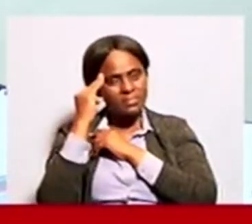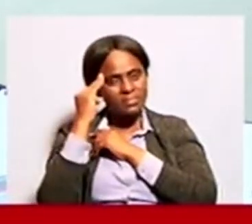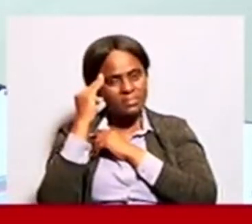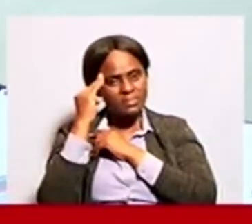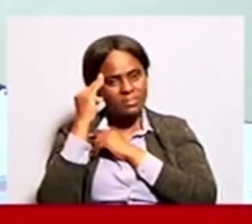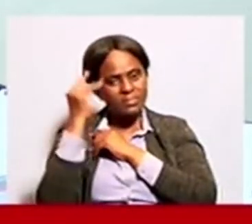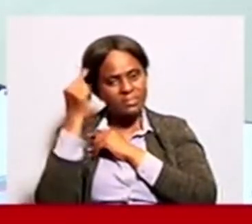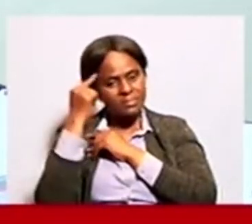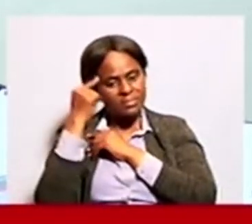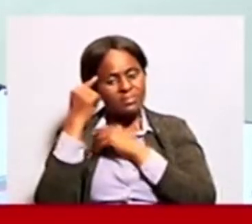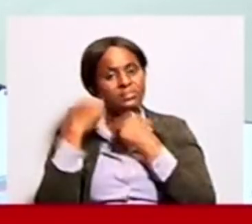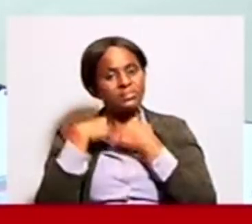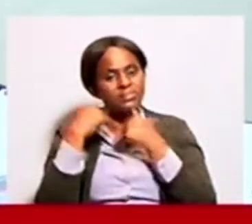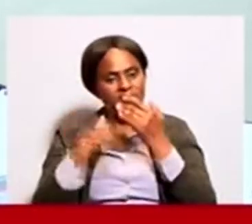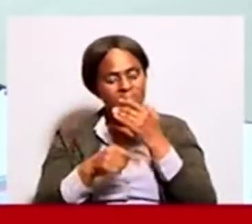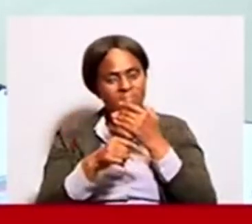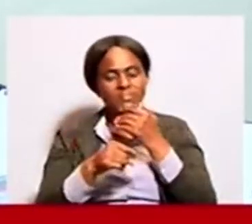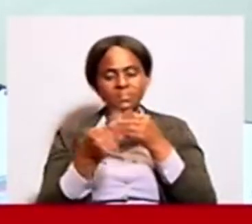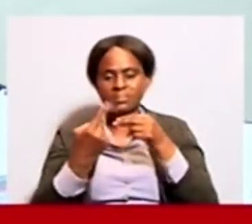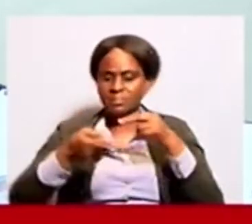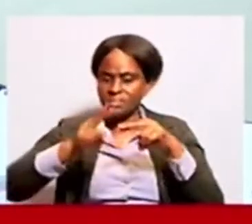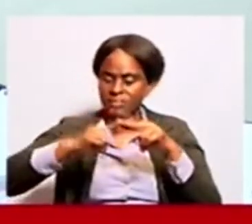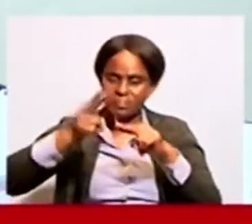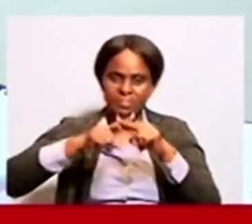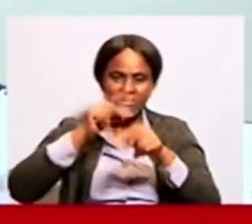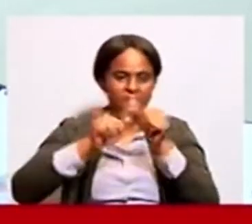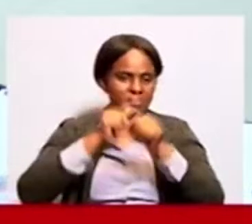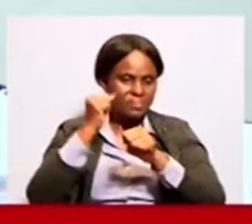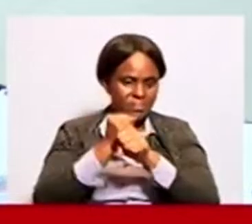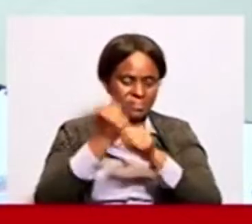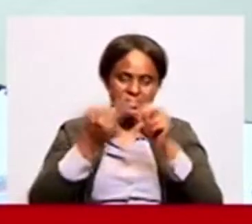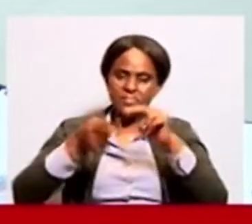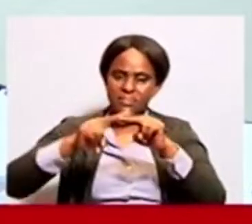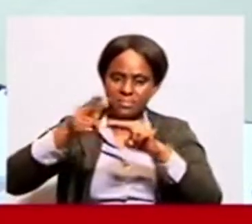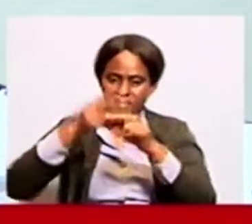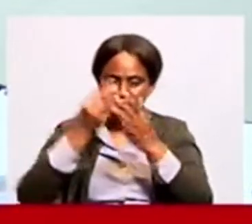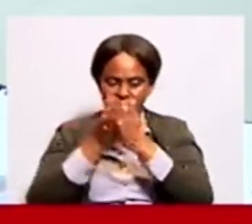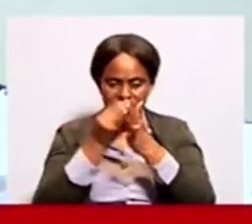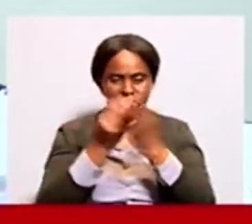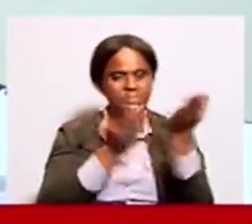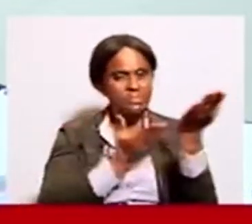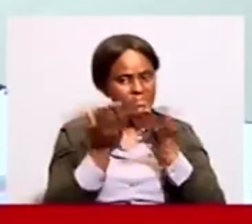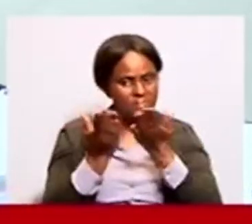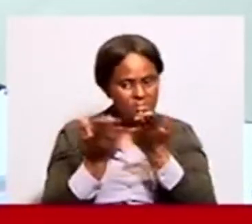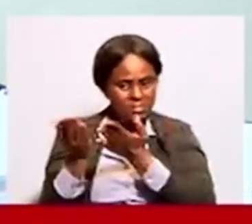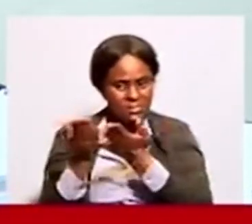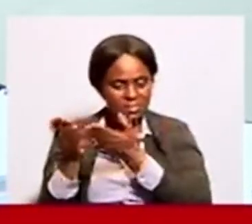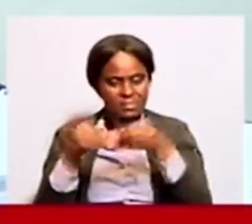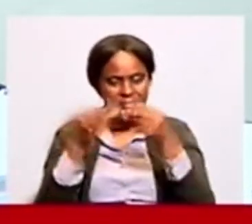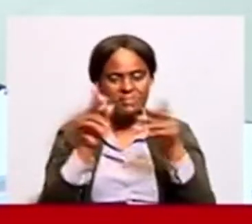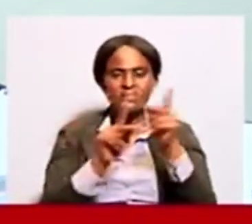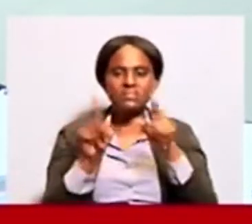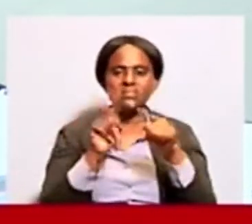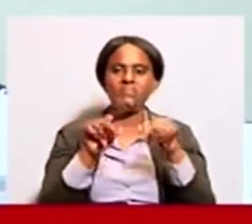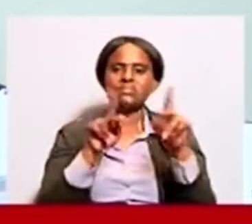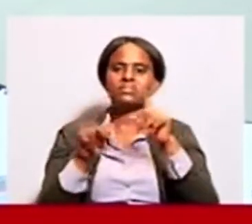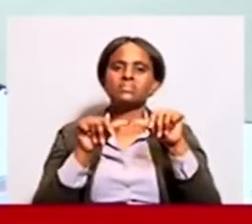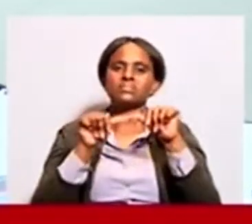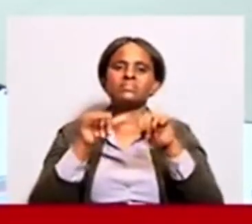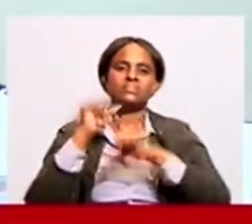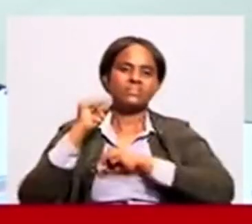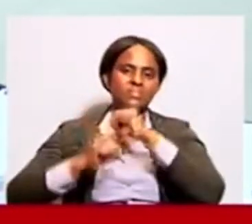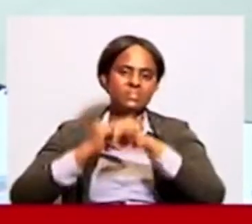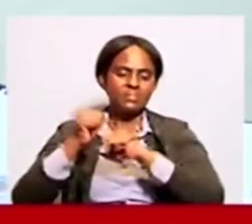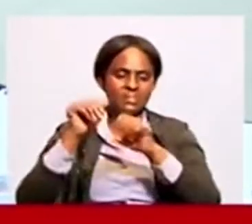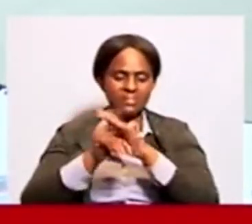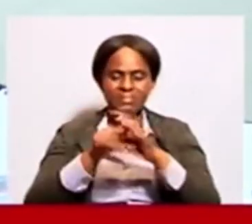the government has put and has increased every year increasing monies so that the service is delivered to the people, but people are still suffering in the